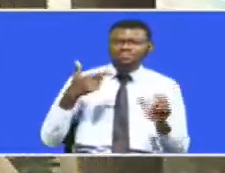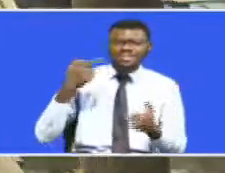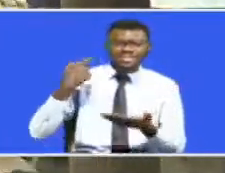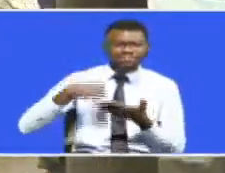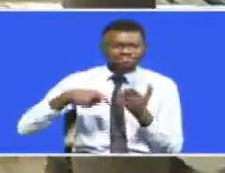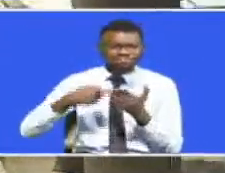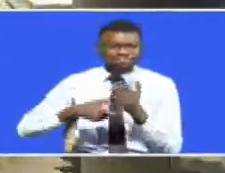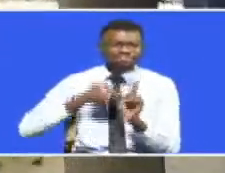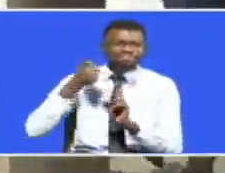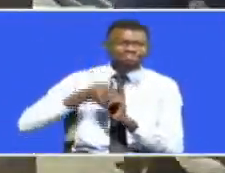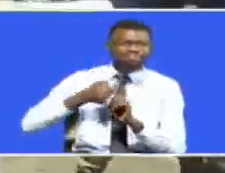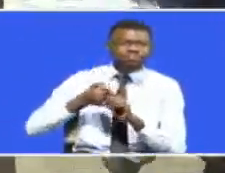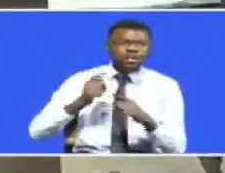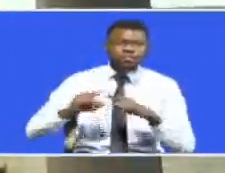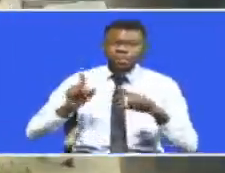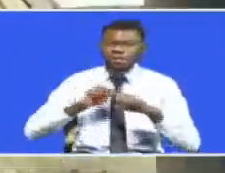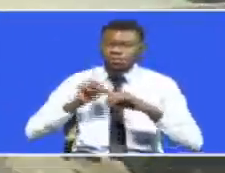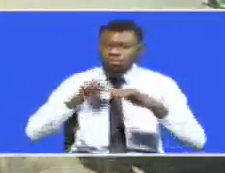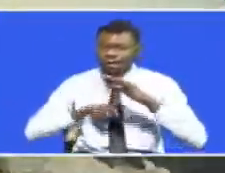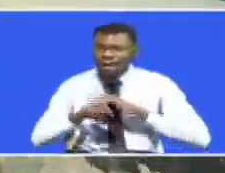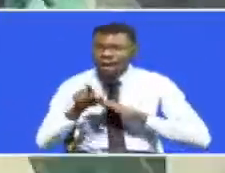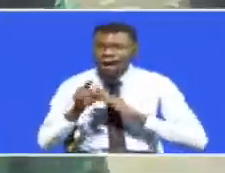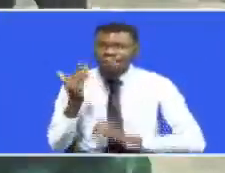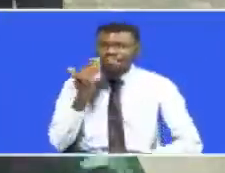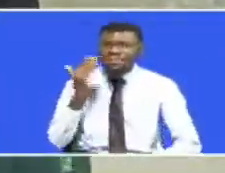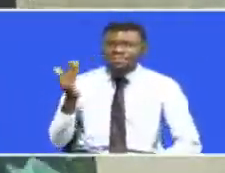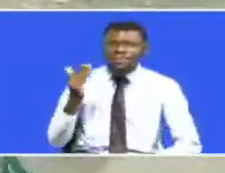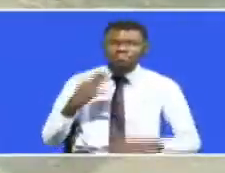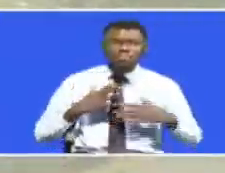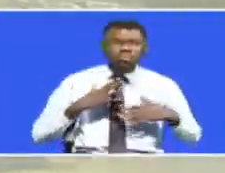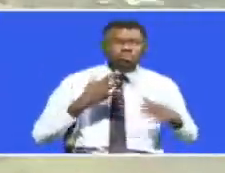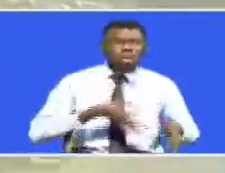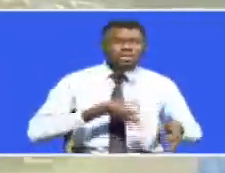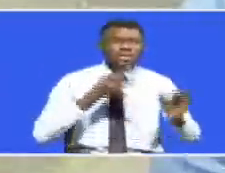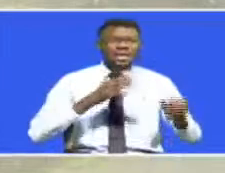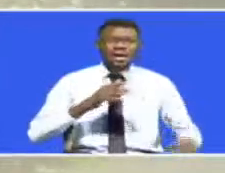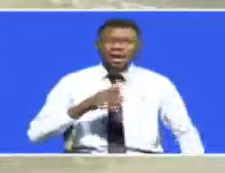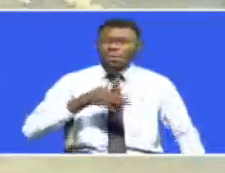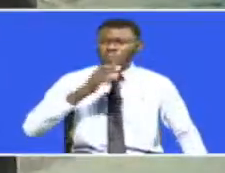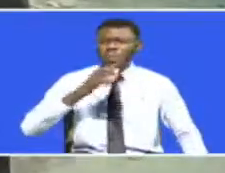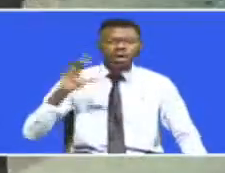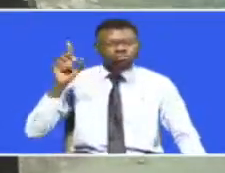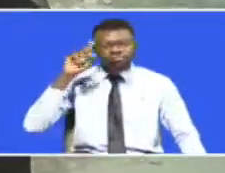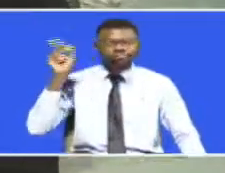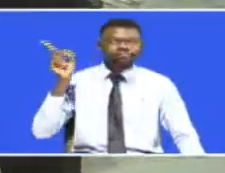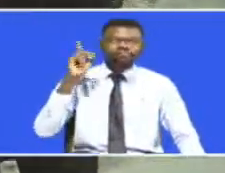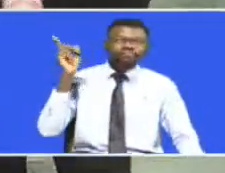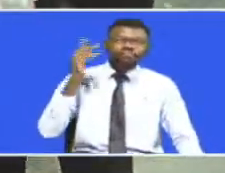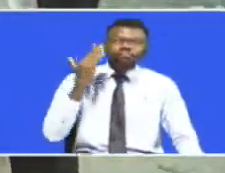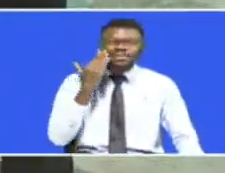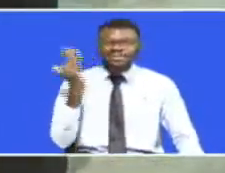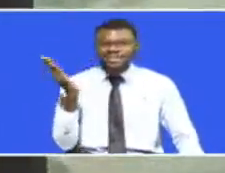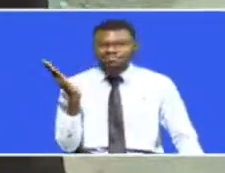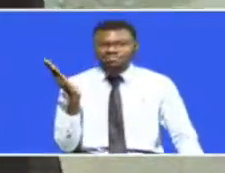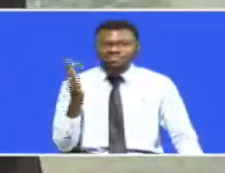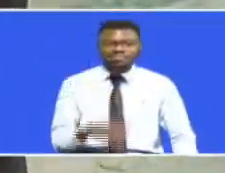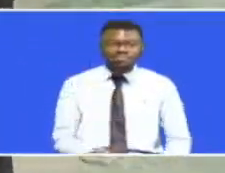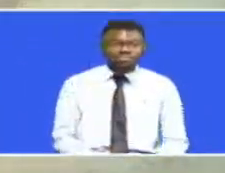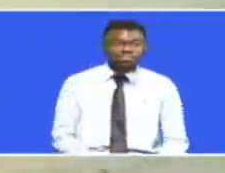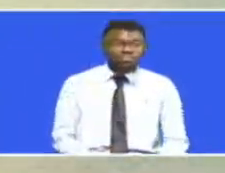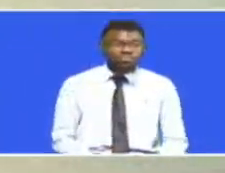deep inside, the effects of drinking the illegal brew is conspicuously evident.